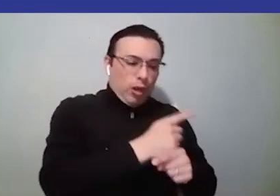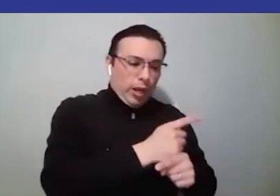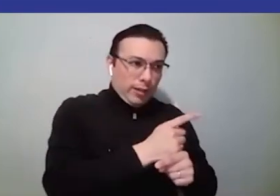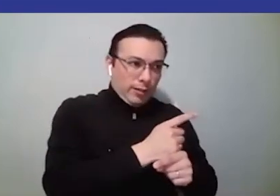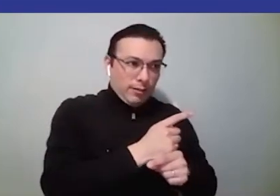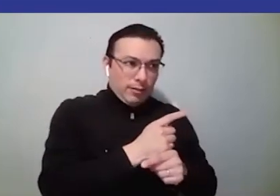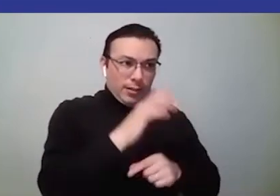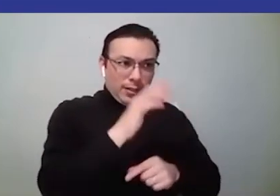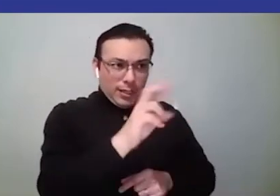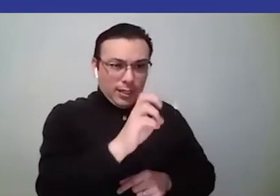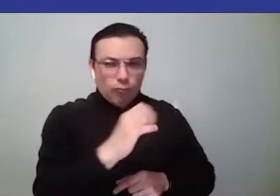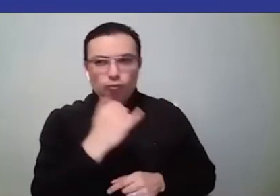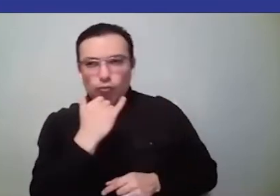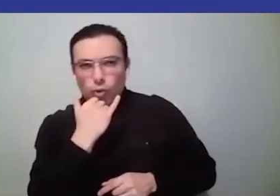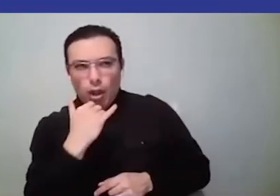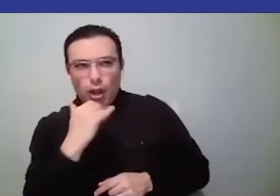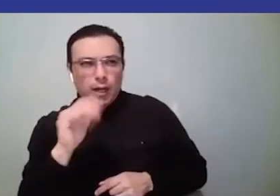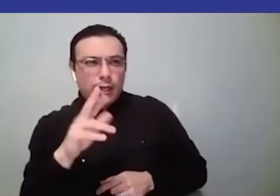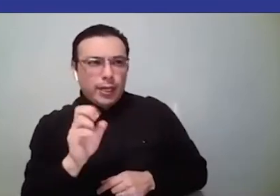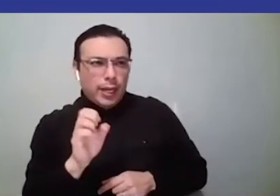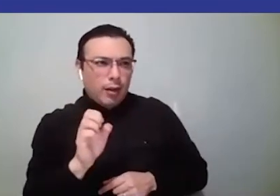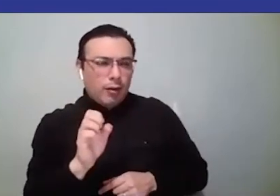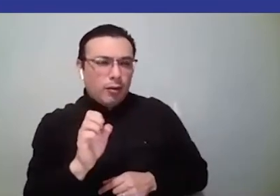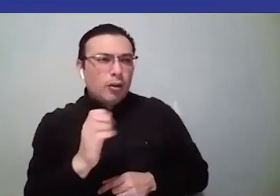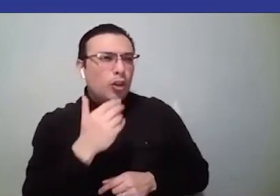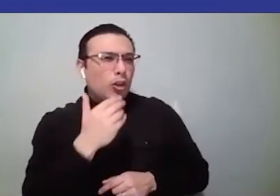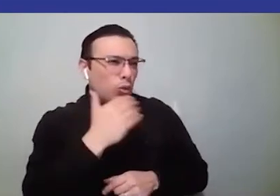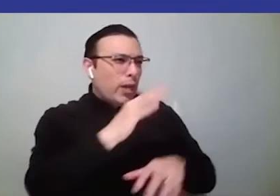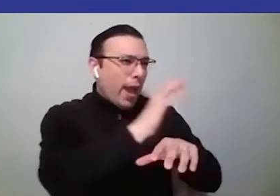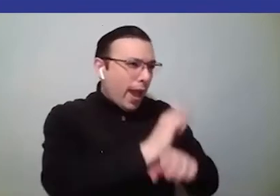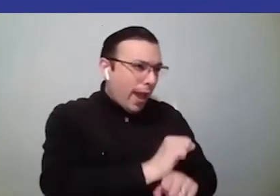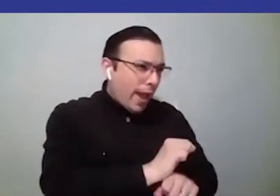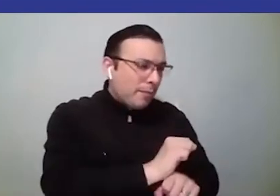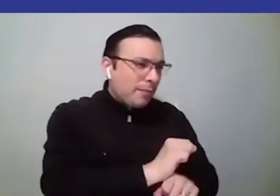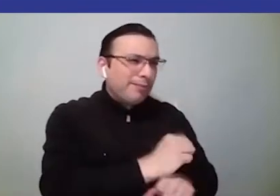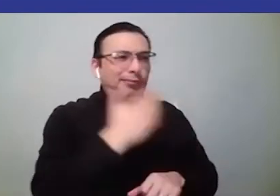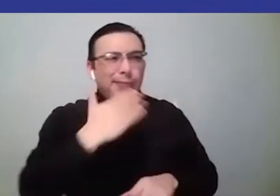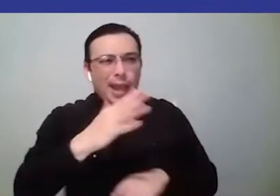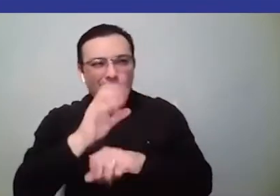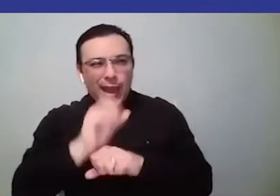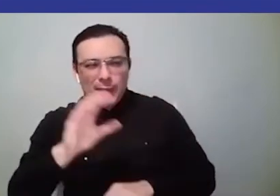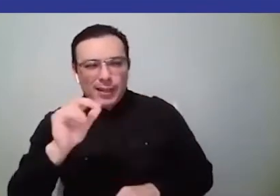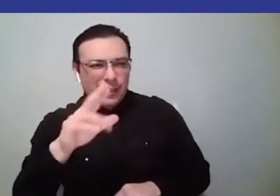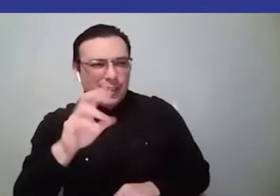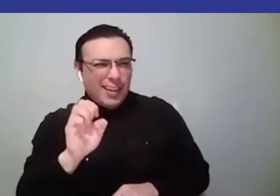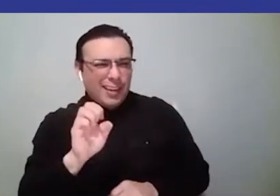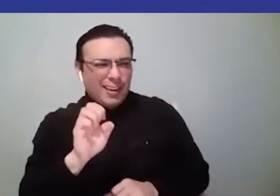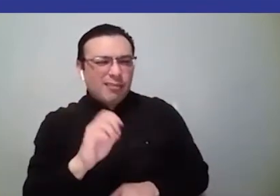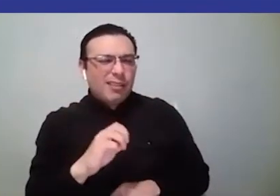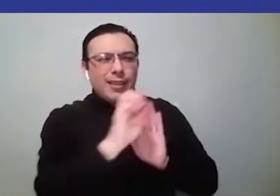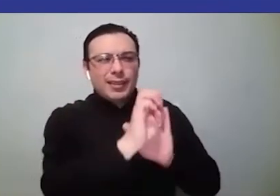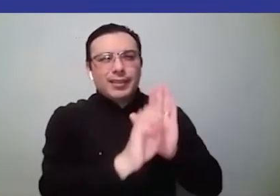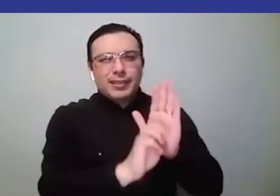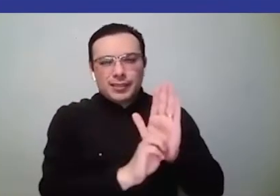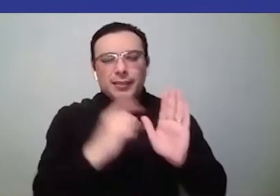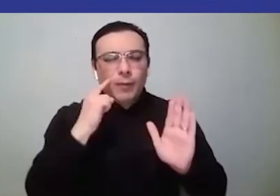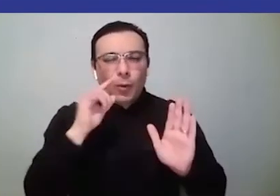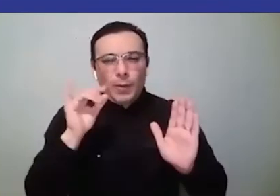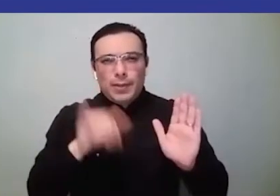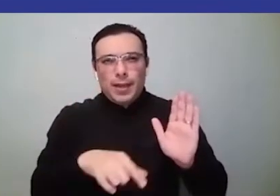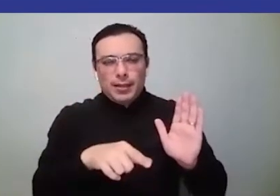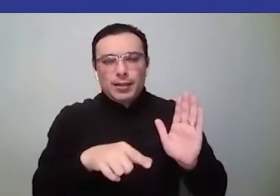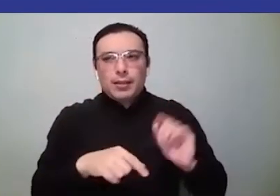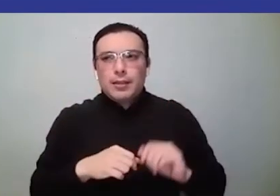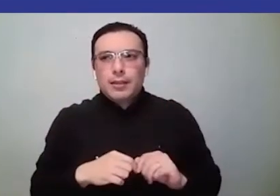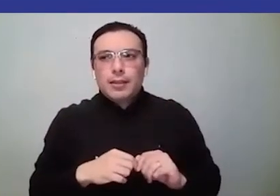I mean, I think about how we grappling with what the problems are,